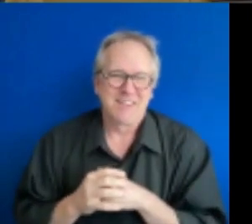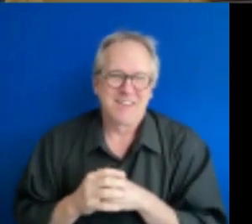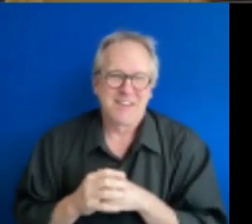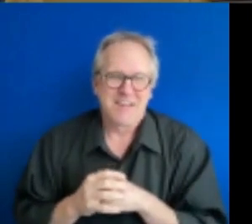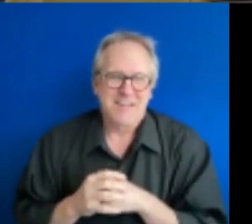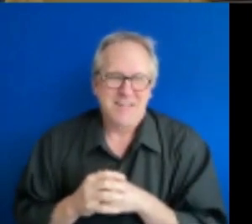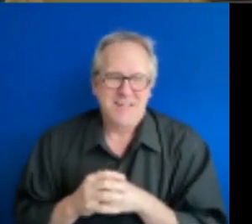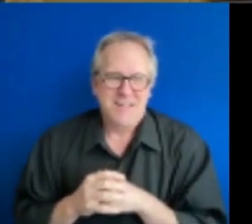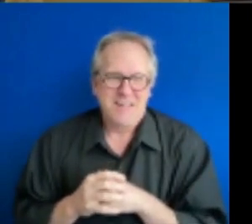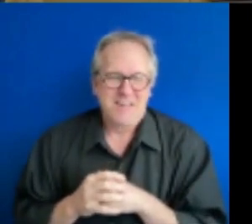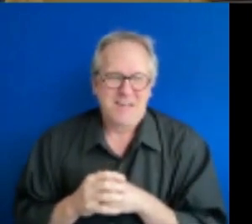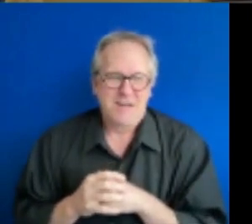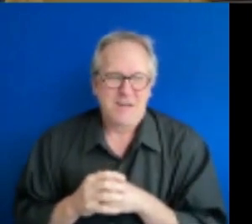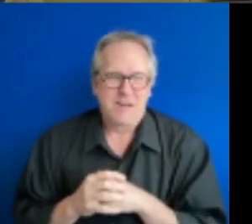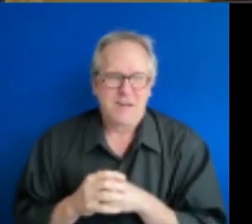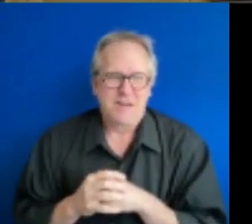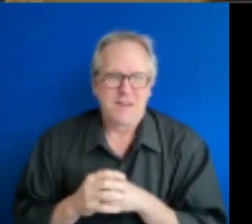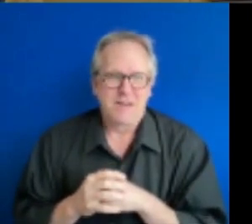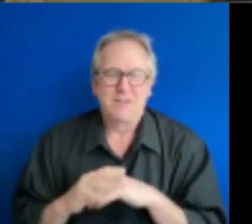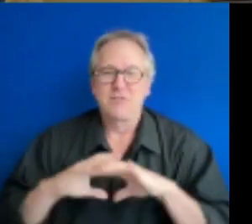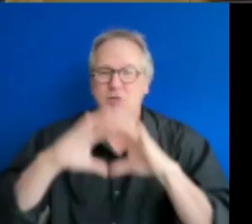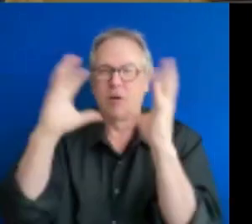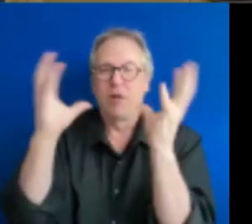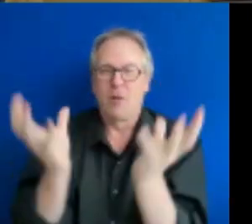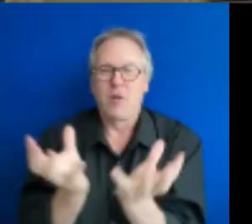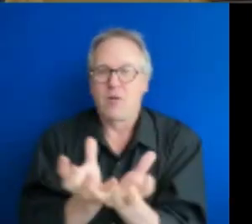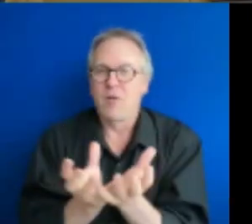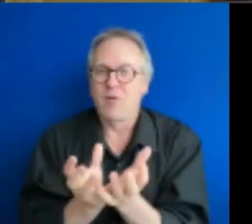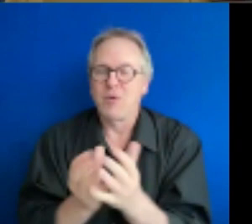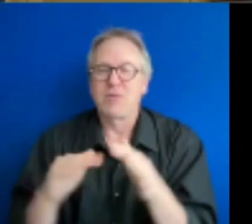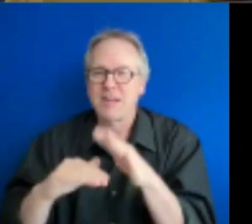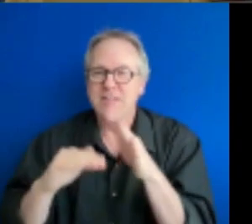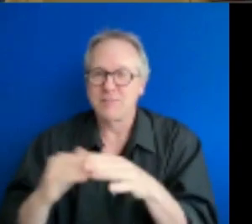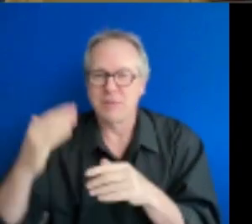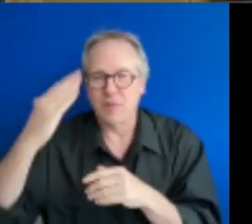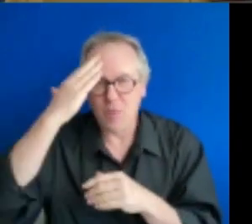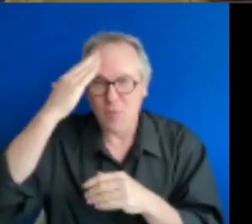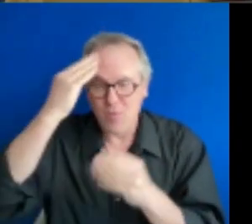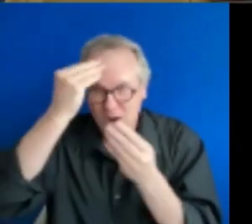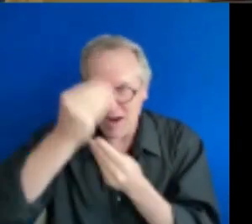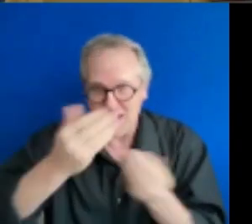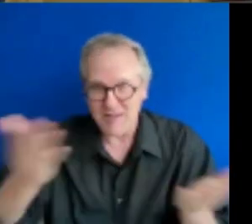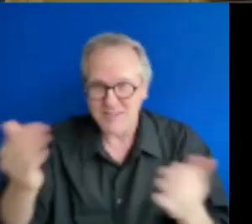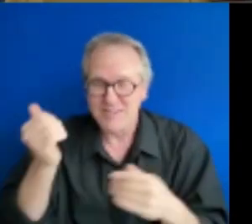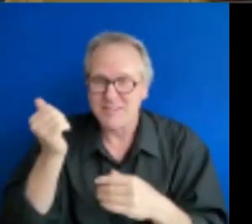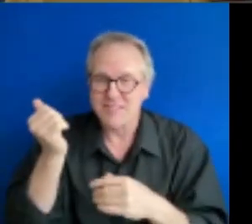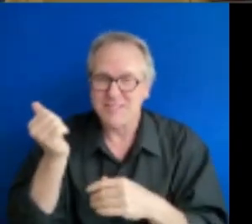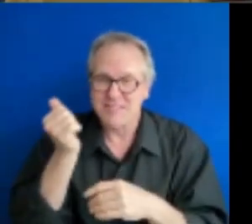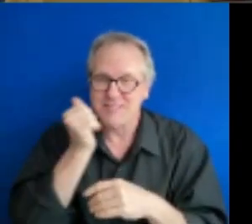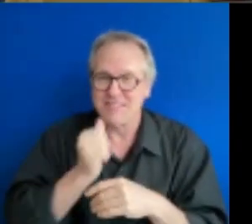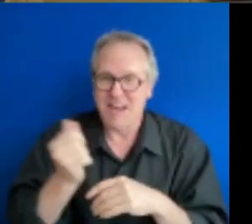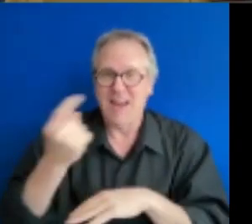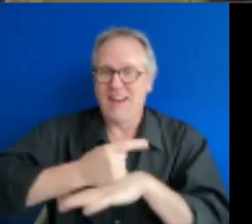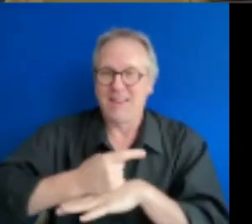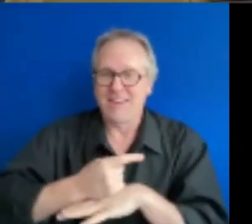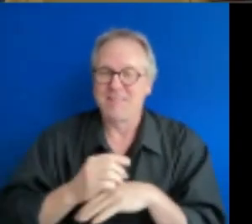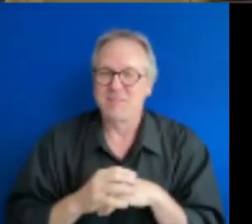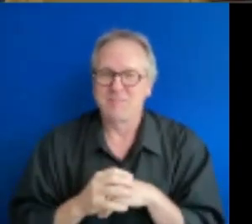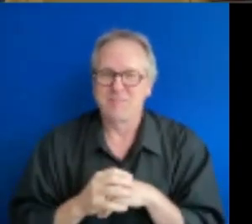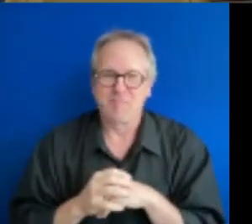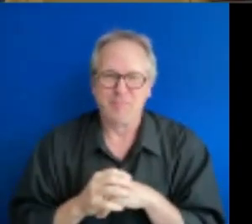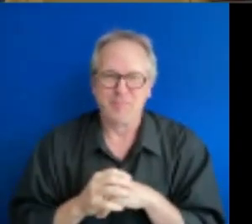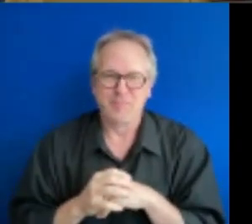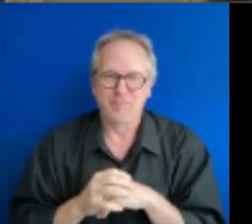Accessibility Awareness Day. It's Global Accessibility Awareness Day. Every third Thursday